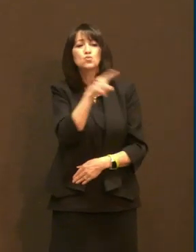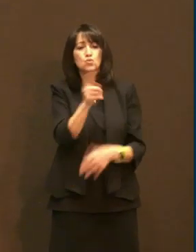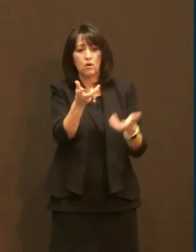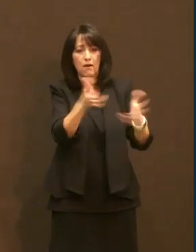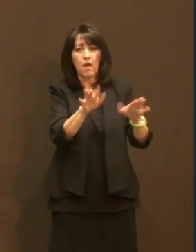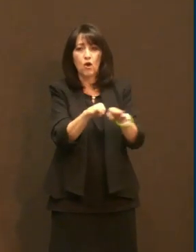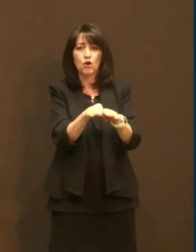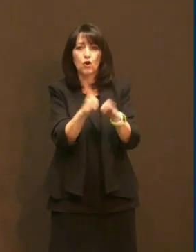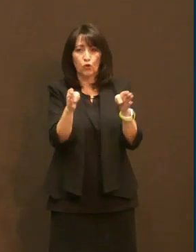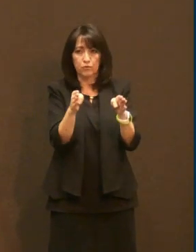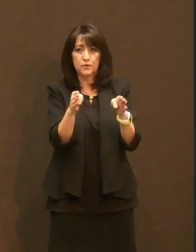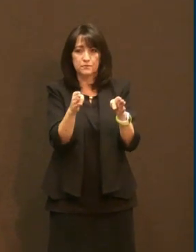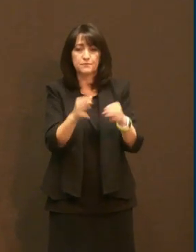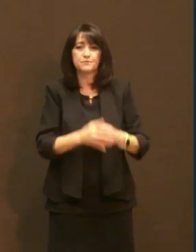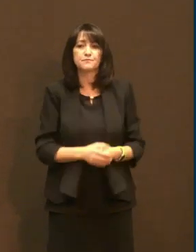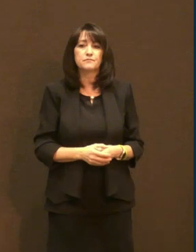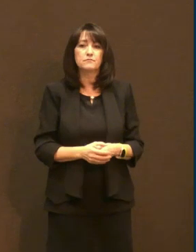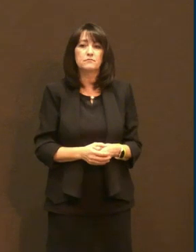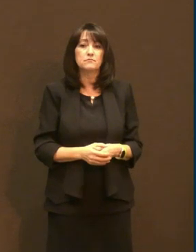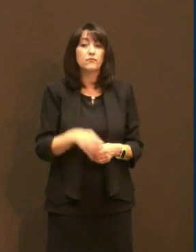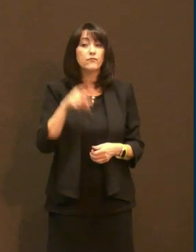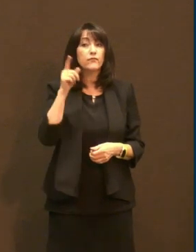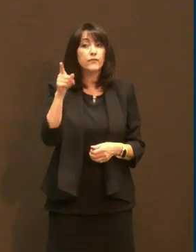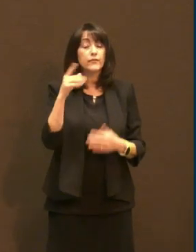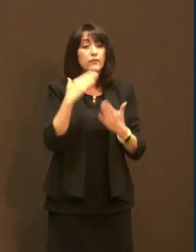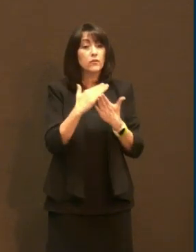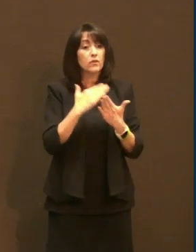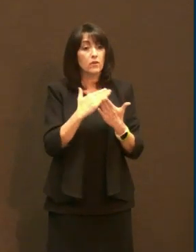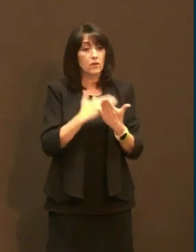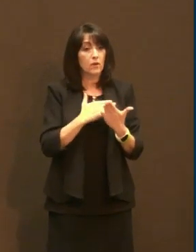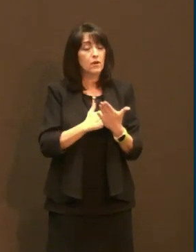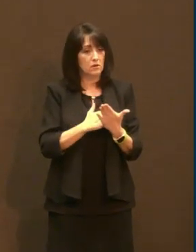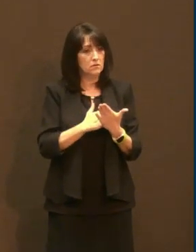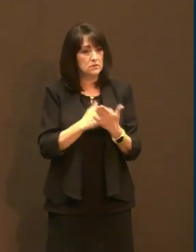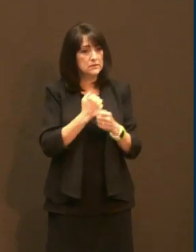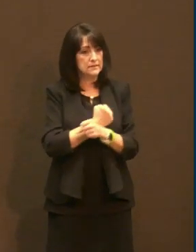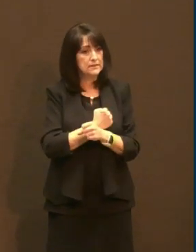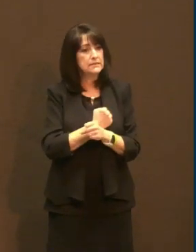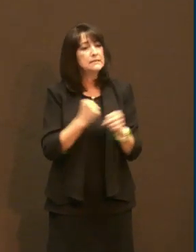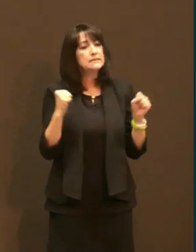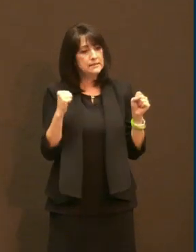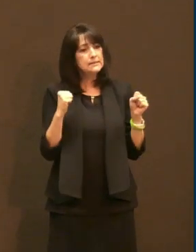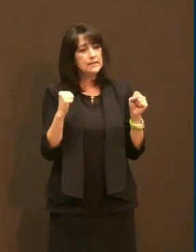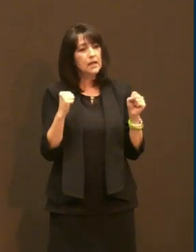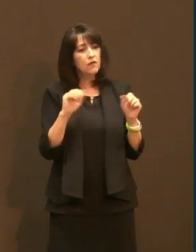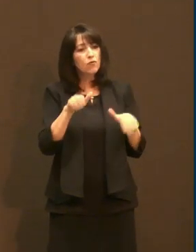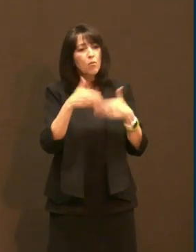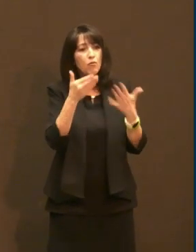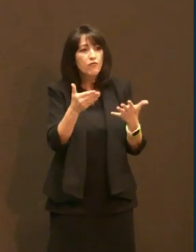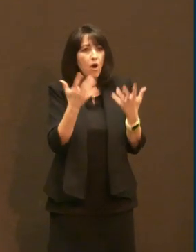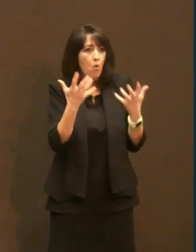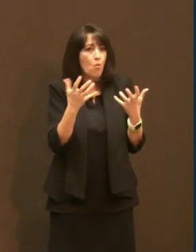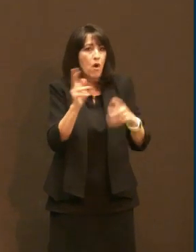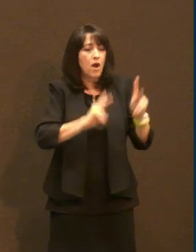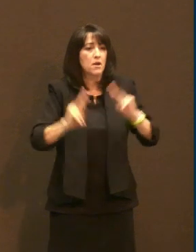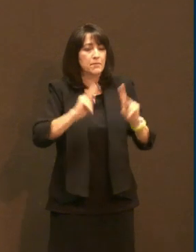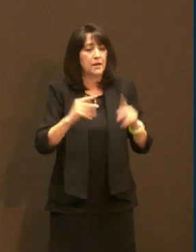set of steps is to safely provide some revenue and economic